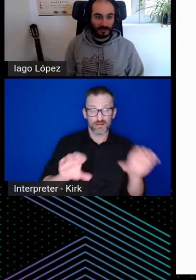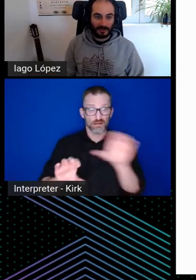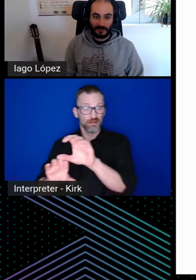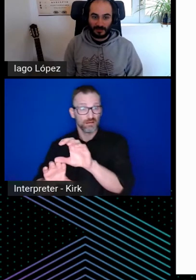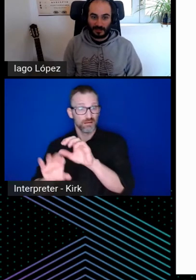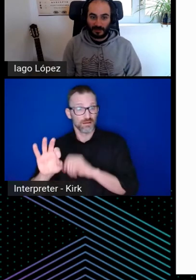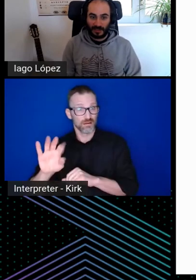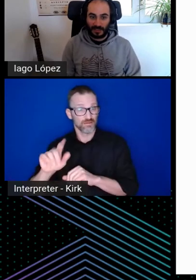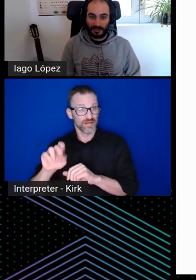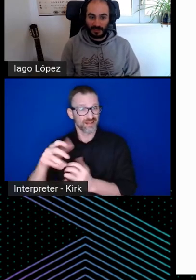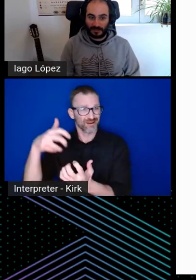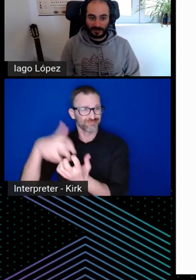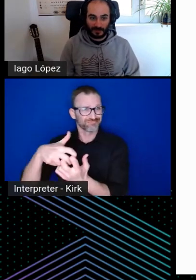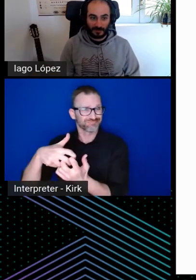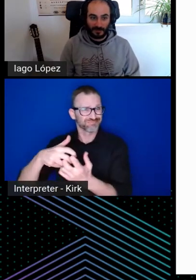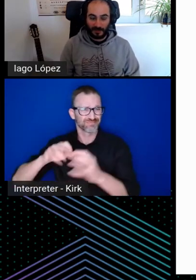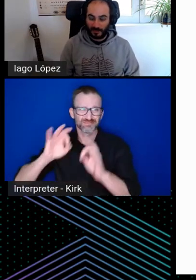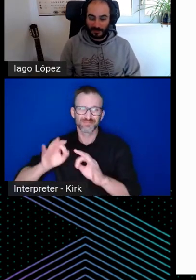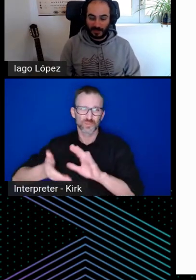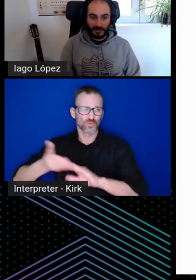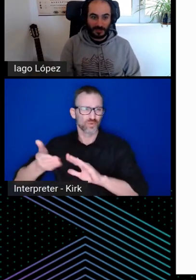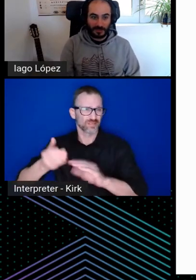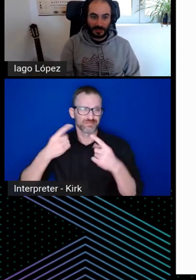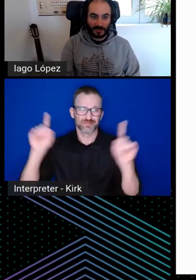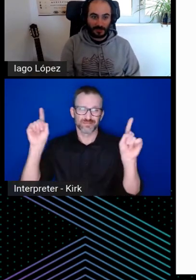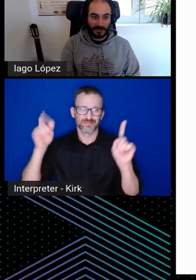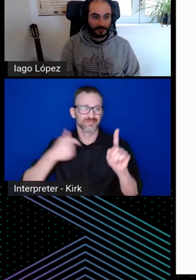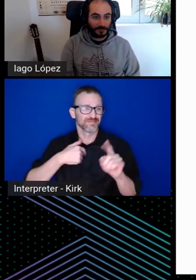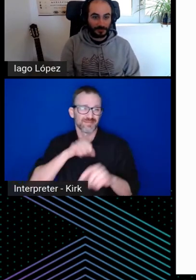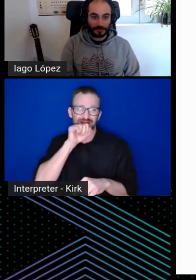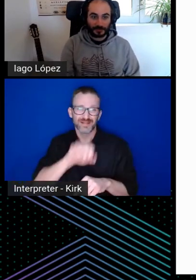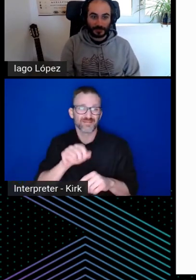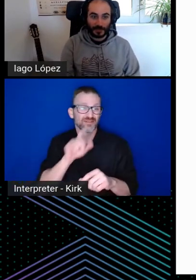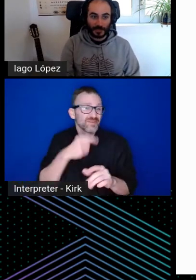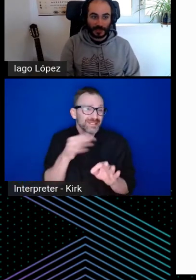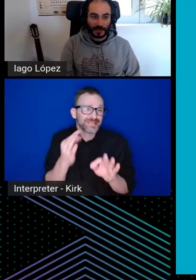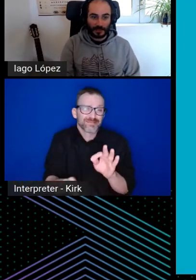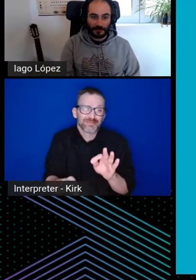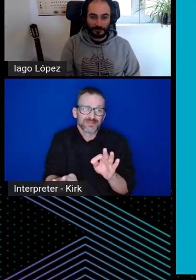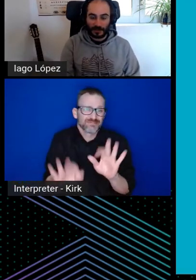great. And I really like that. So yeah, there's not much to it.